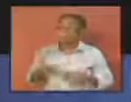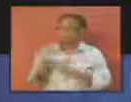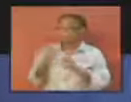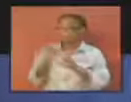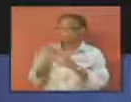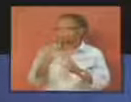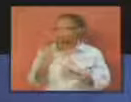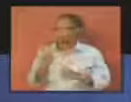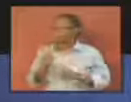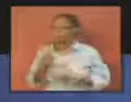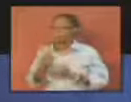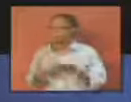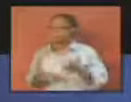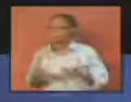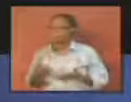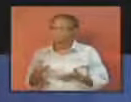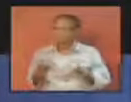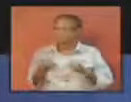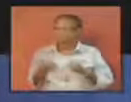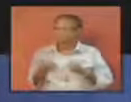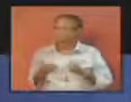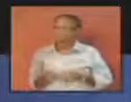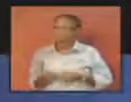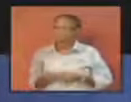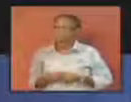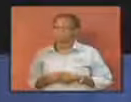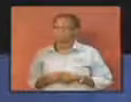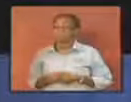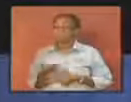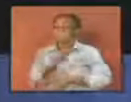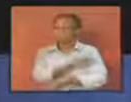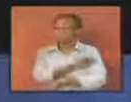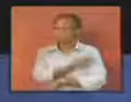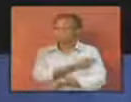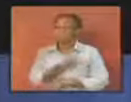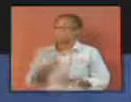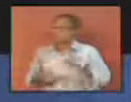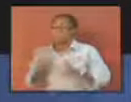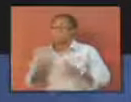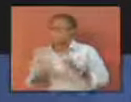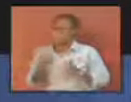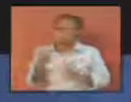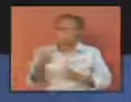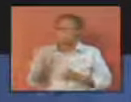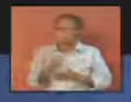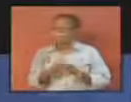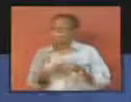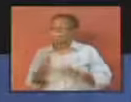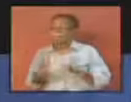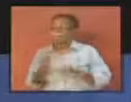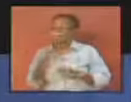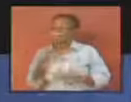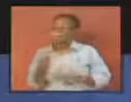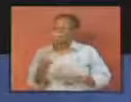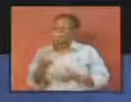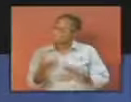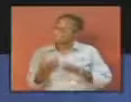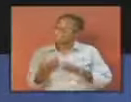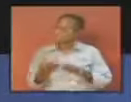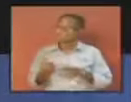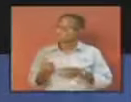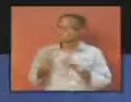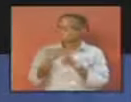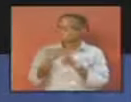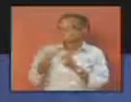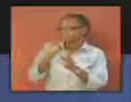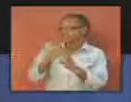would prefer to take the AstraZeneca vaccine closer to the 12-week interval as opposed to the 8 weeks,